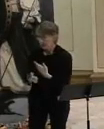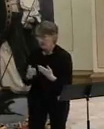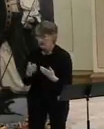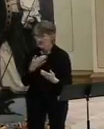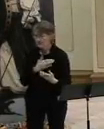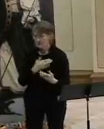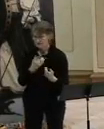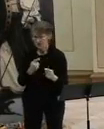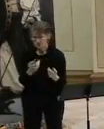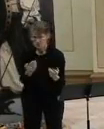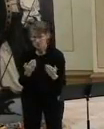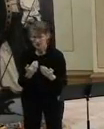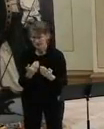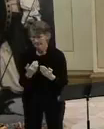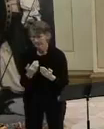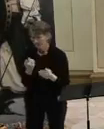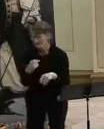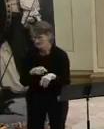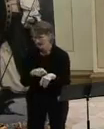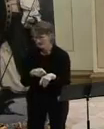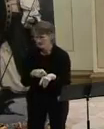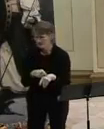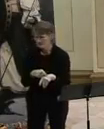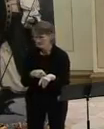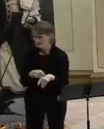one Sunday rosary this month.